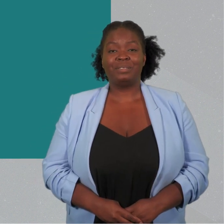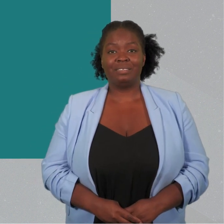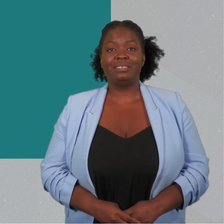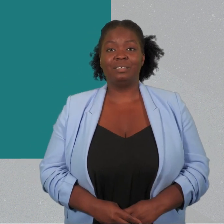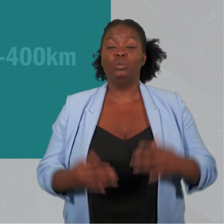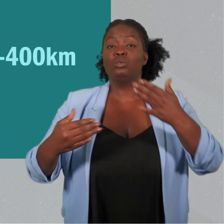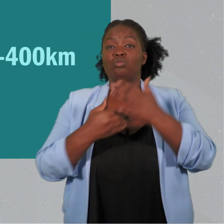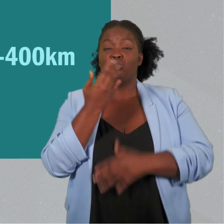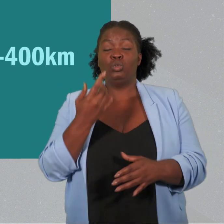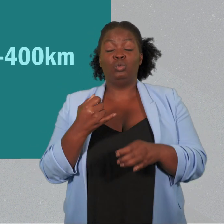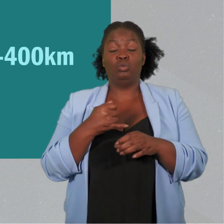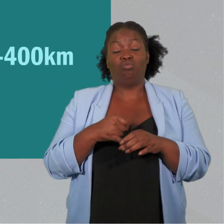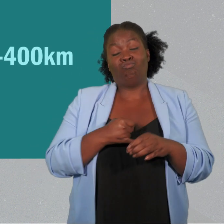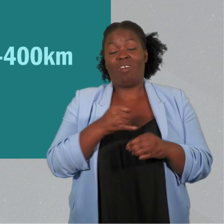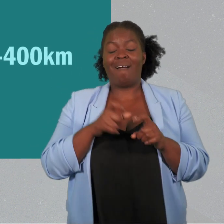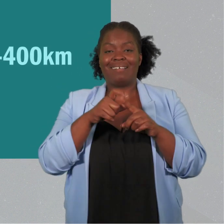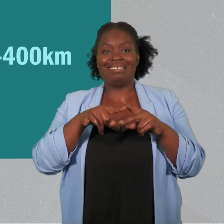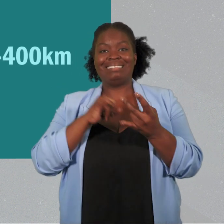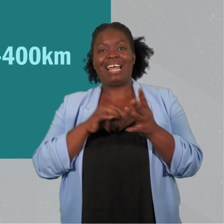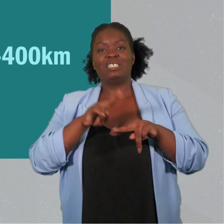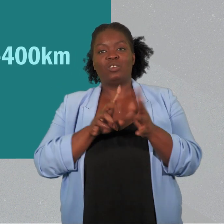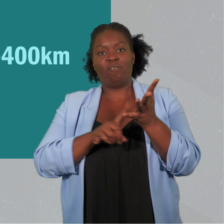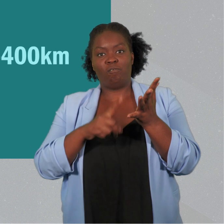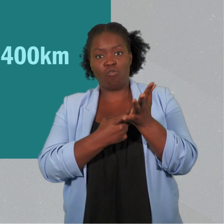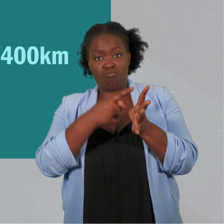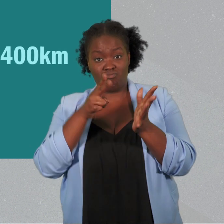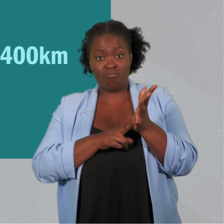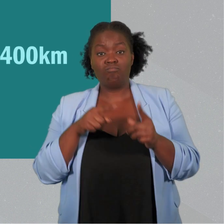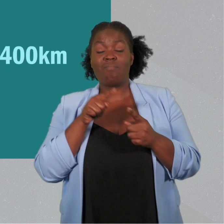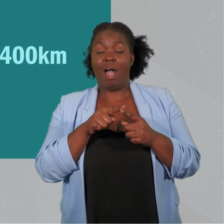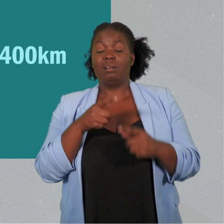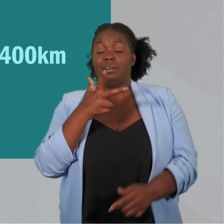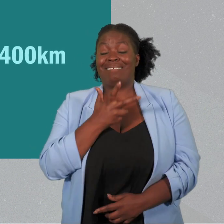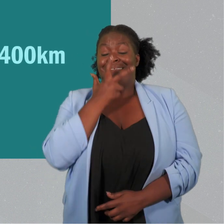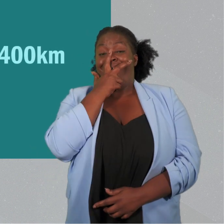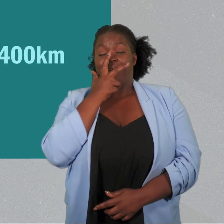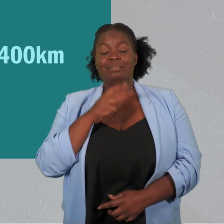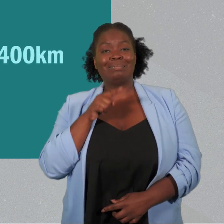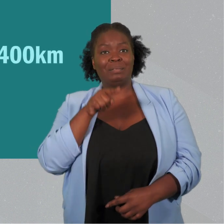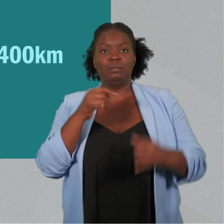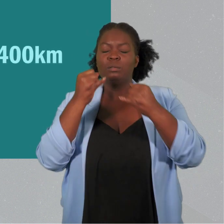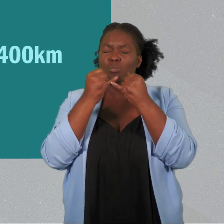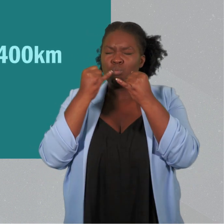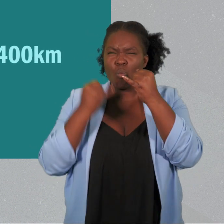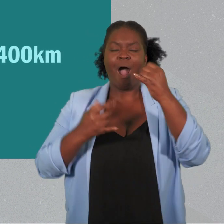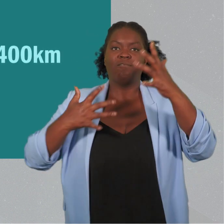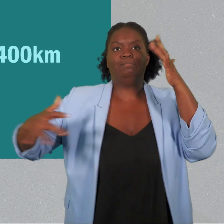With a newer agent called Desfloraine, we found that it is the worst climate